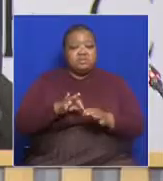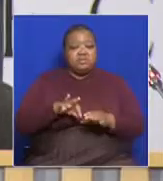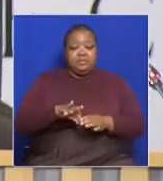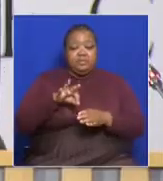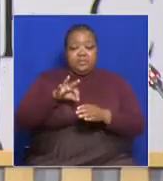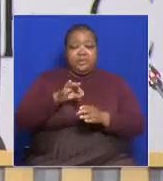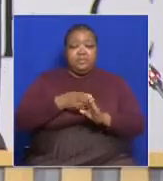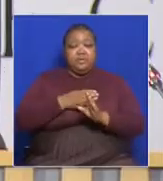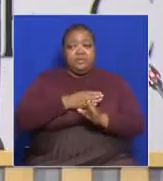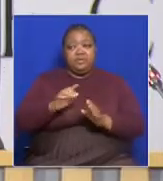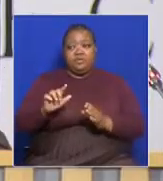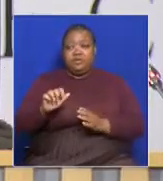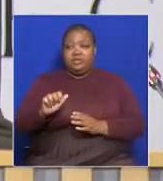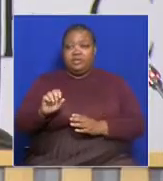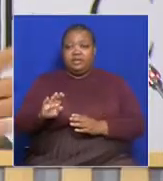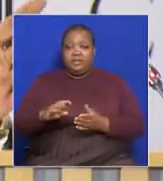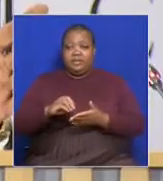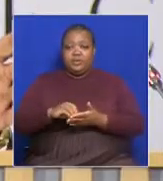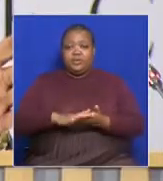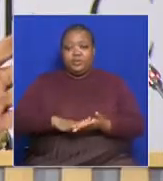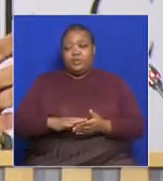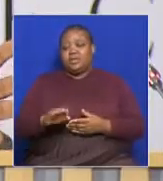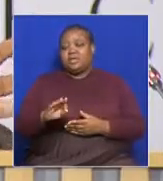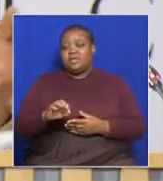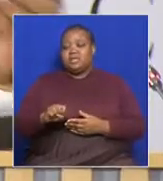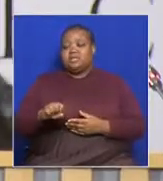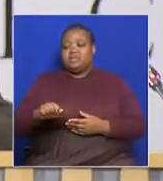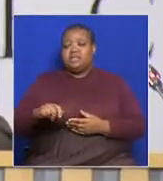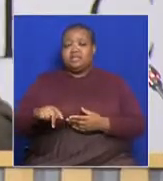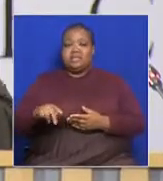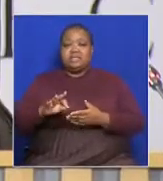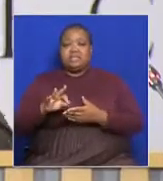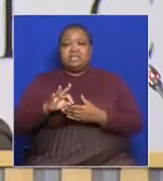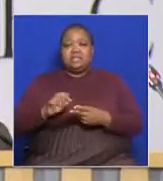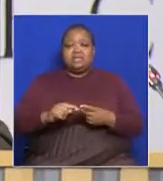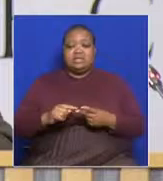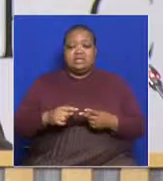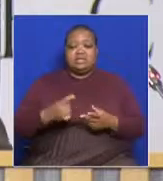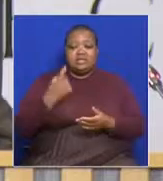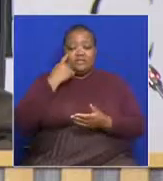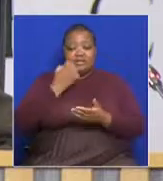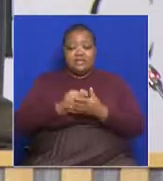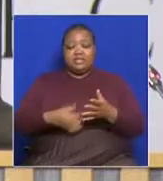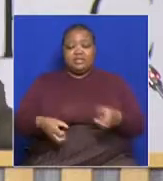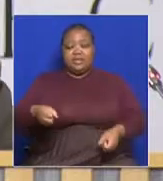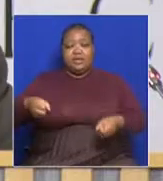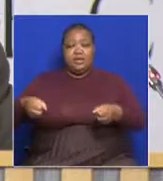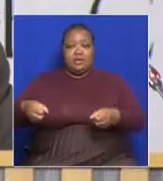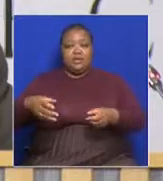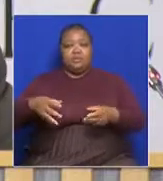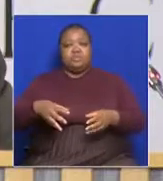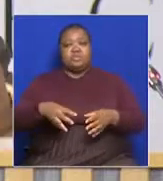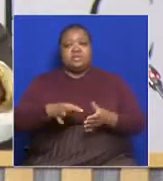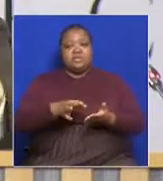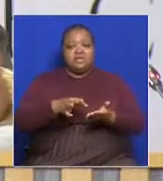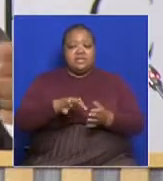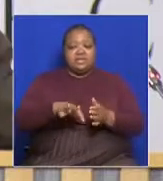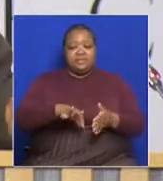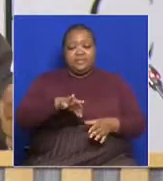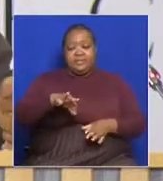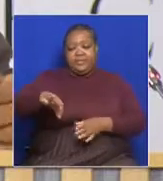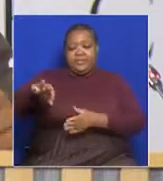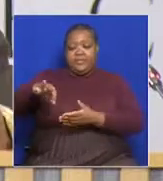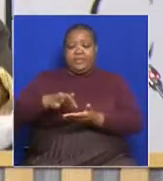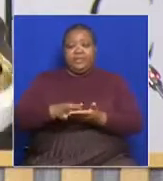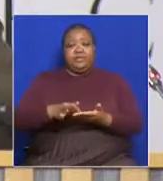the booking in the SAP 13, the exhibit bags issue, booking it back out, taking those samples, booking that broken or the new